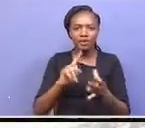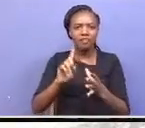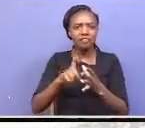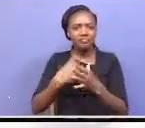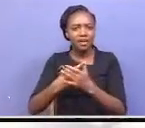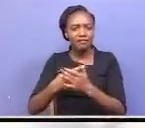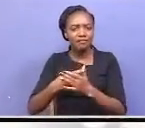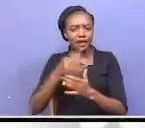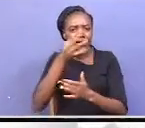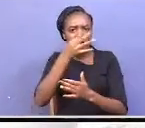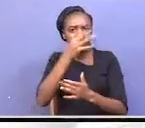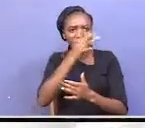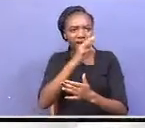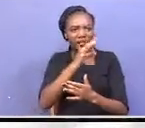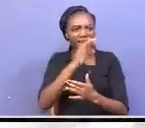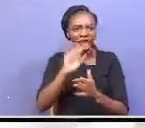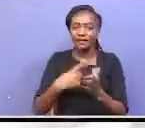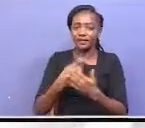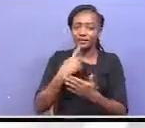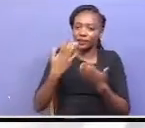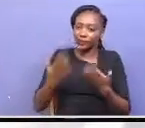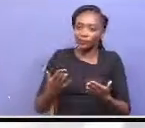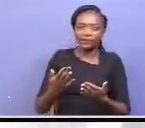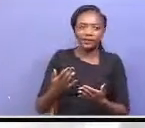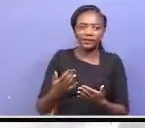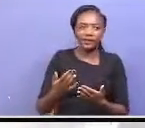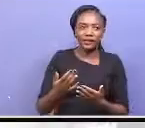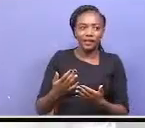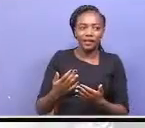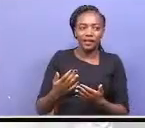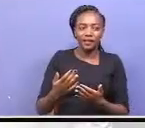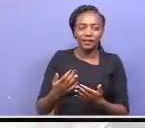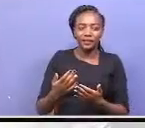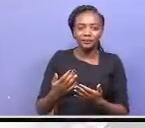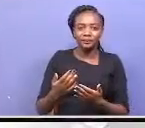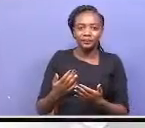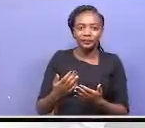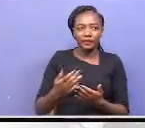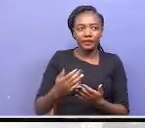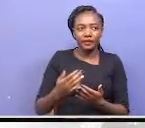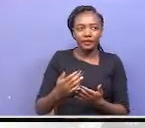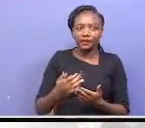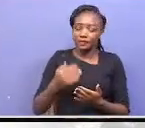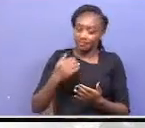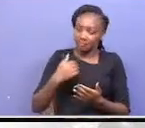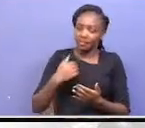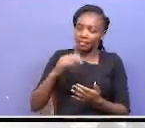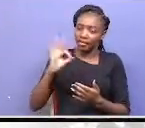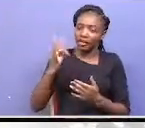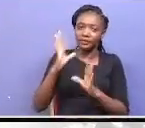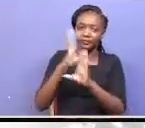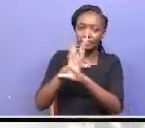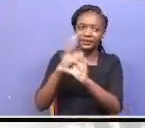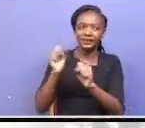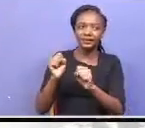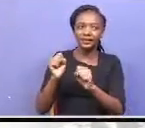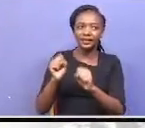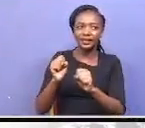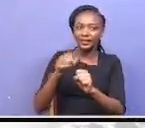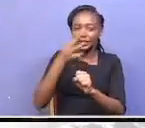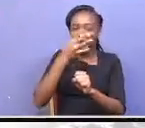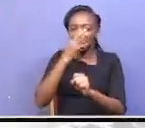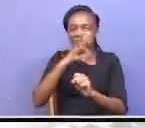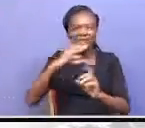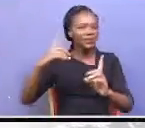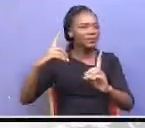like wiped out first president, second president, then he was the third president. He was really different,